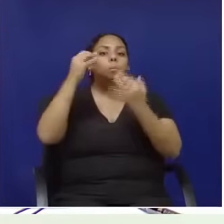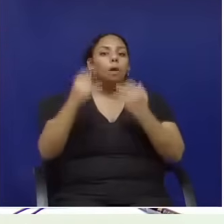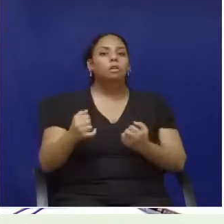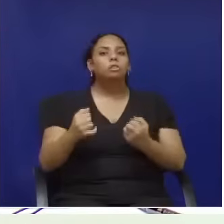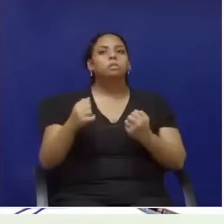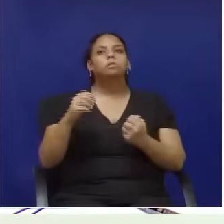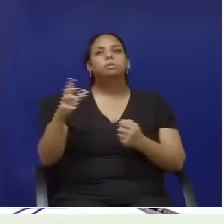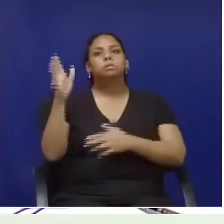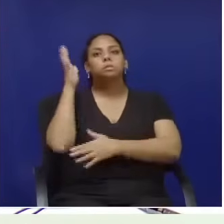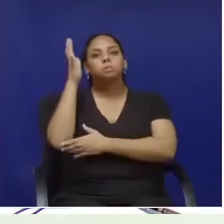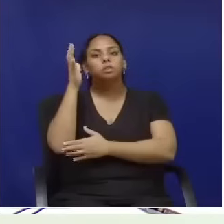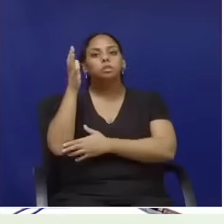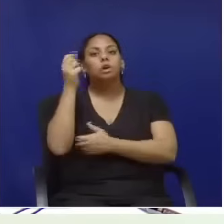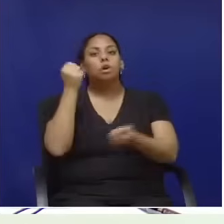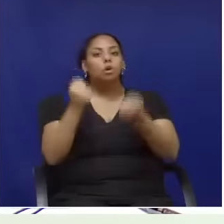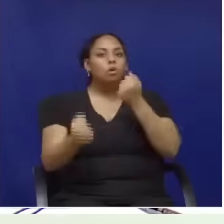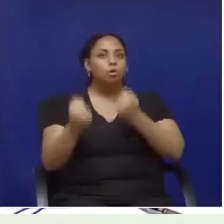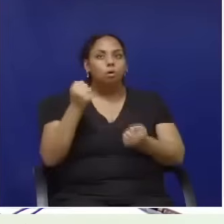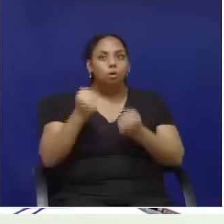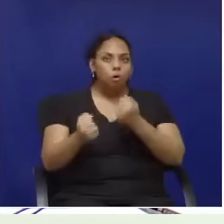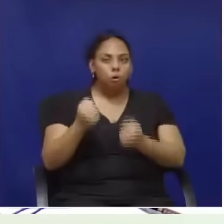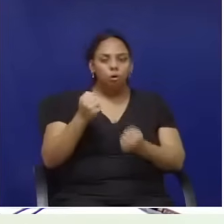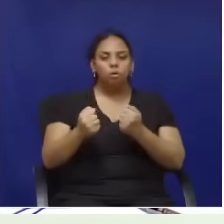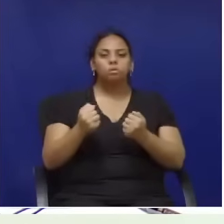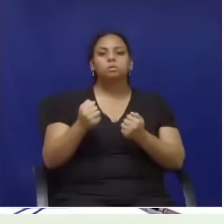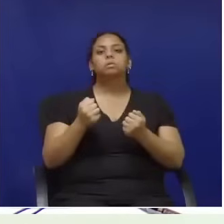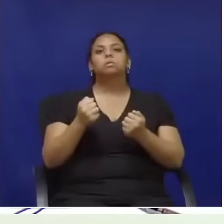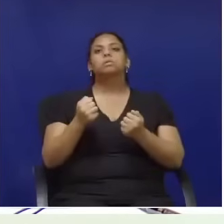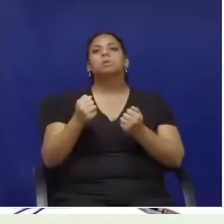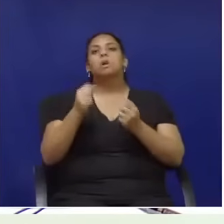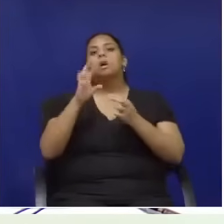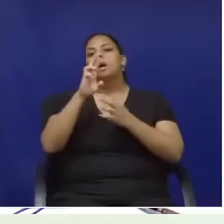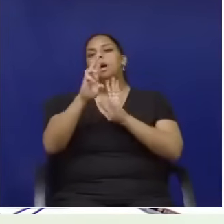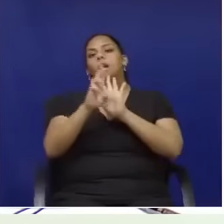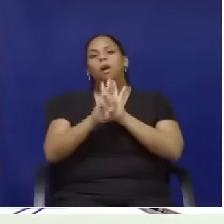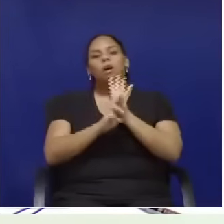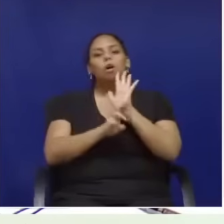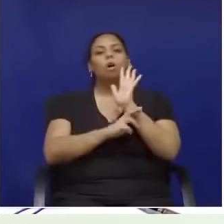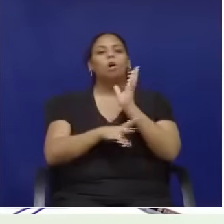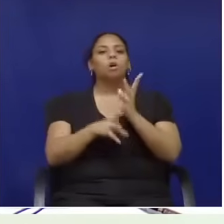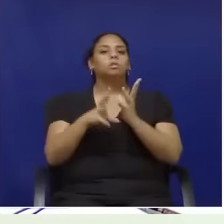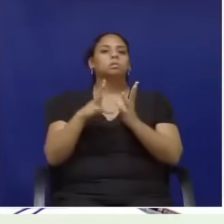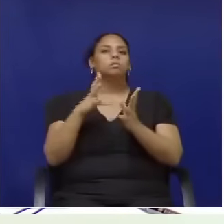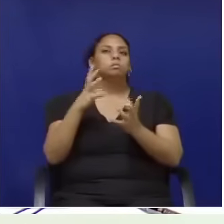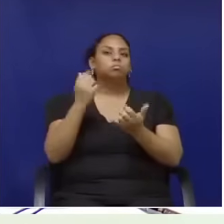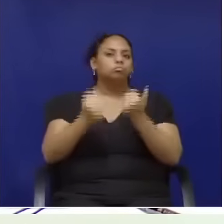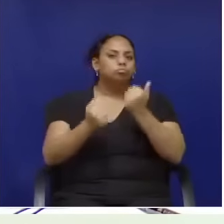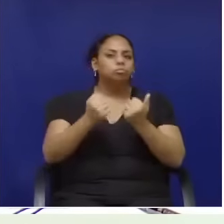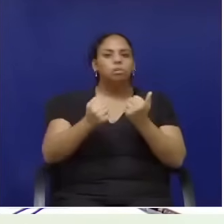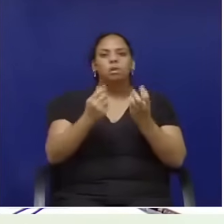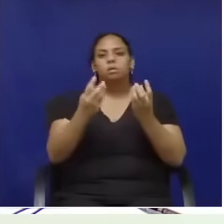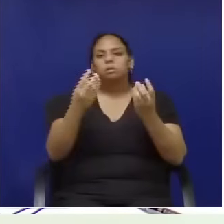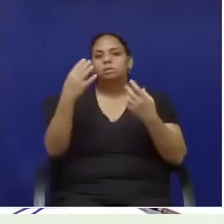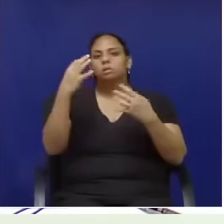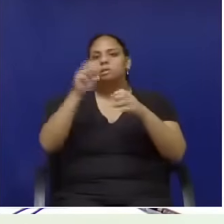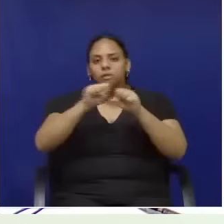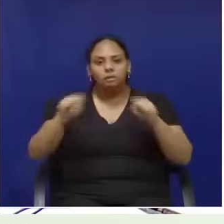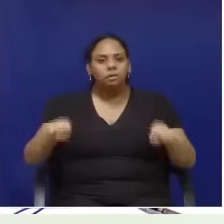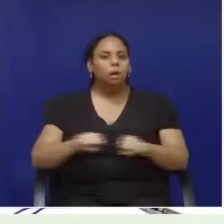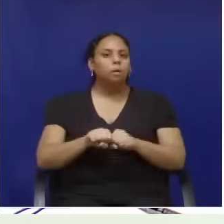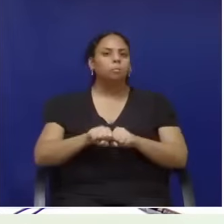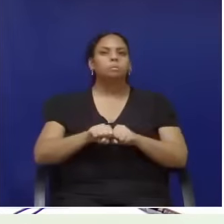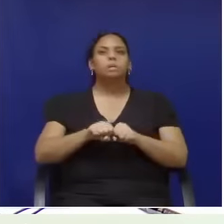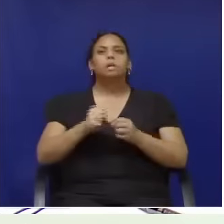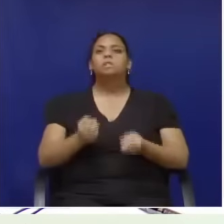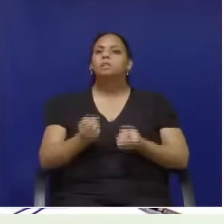confirmed that court recordings, technology, ICT systems, and all the transcription services were only transferred